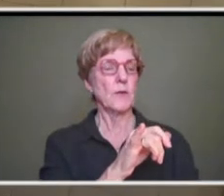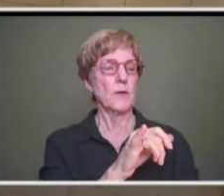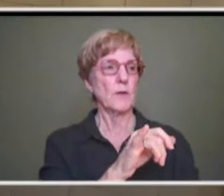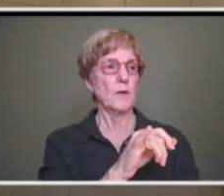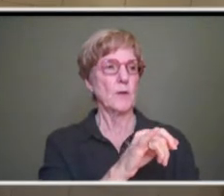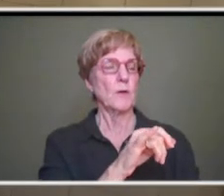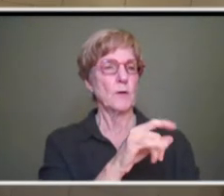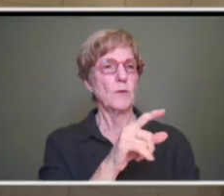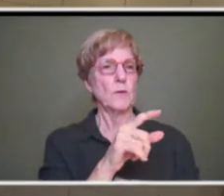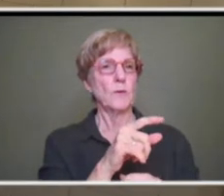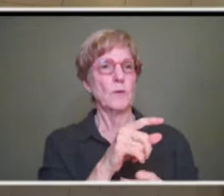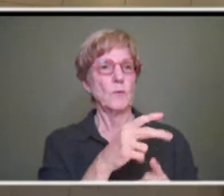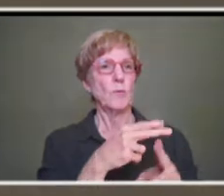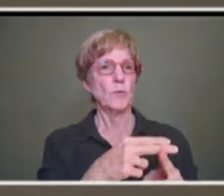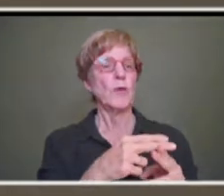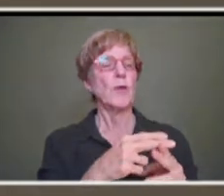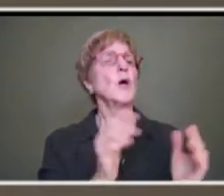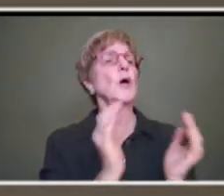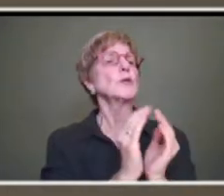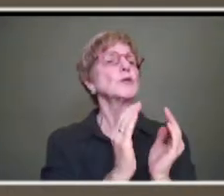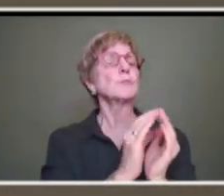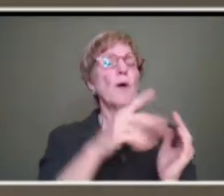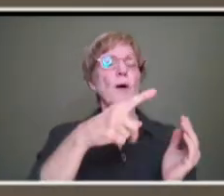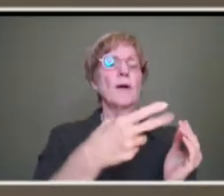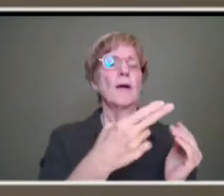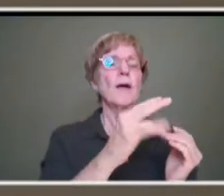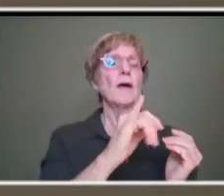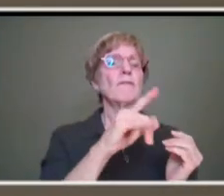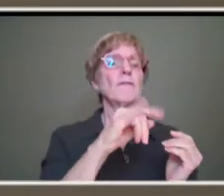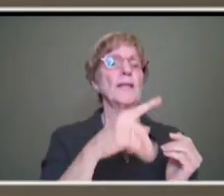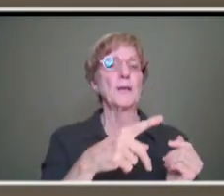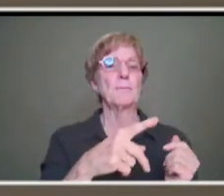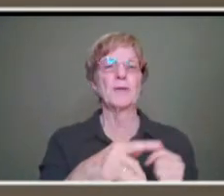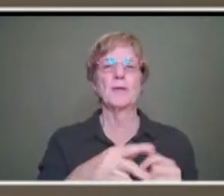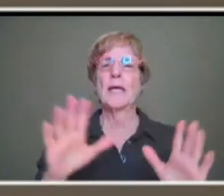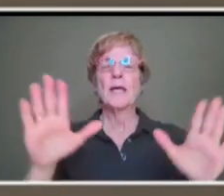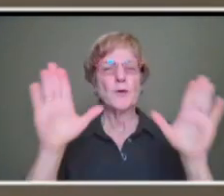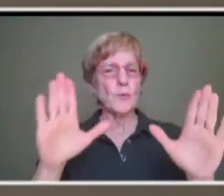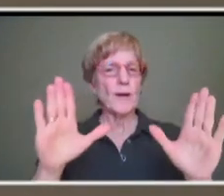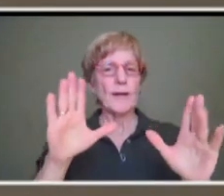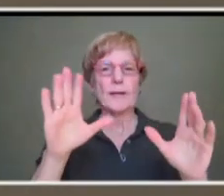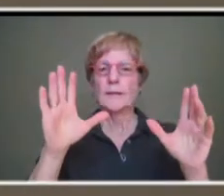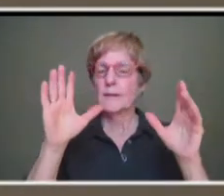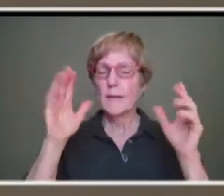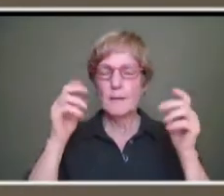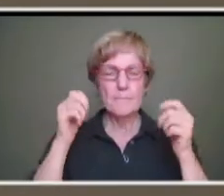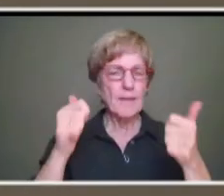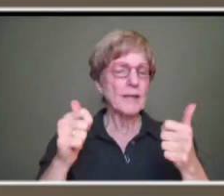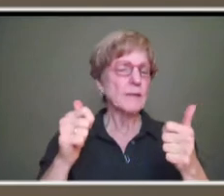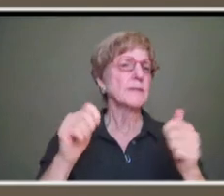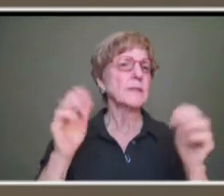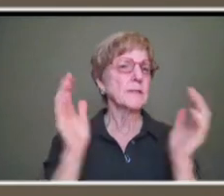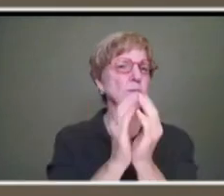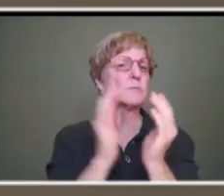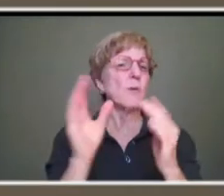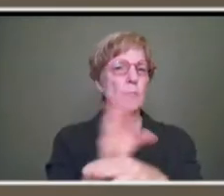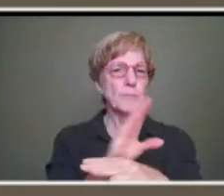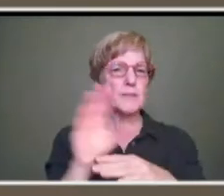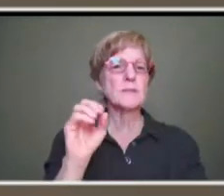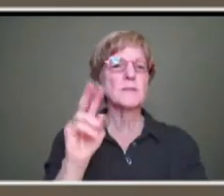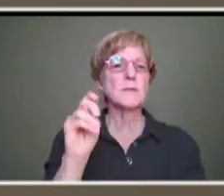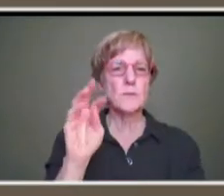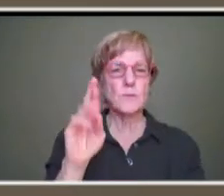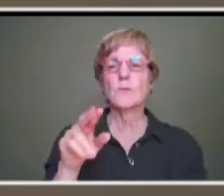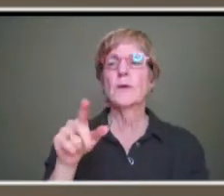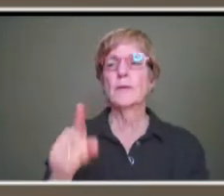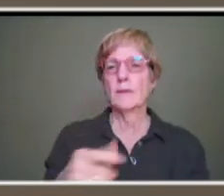in America small Phillip translation great amazing small business owners in town they